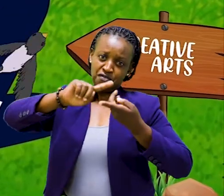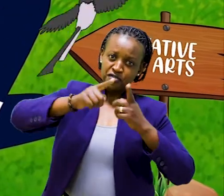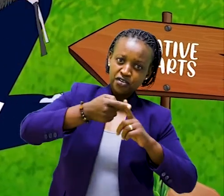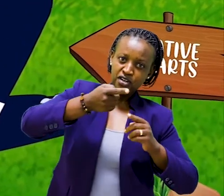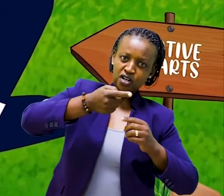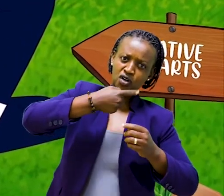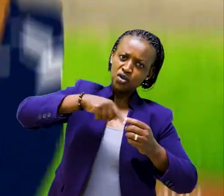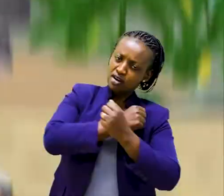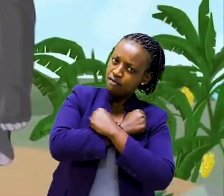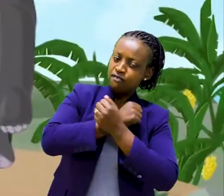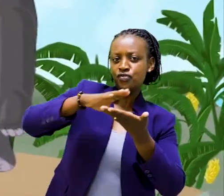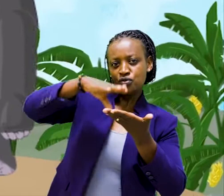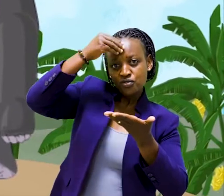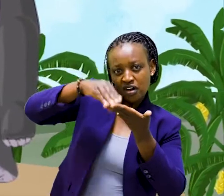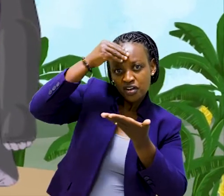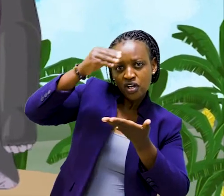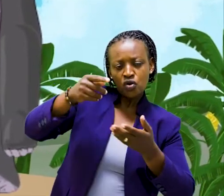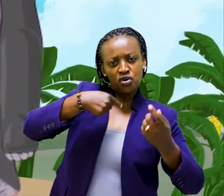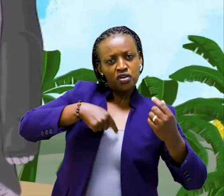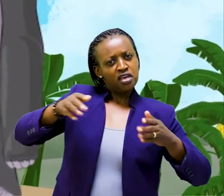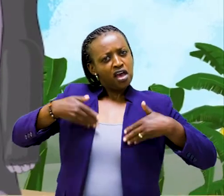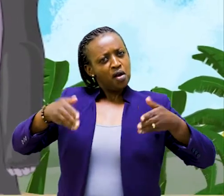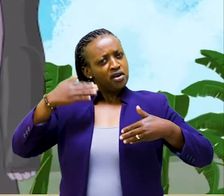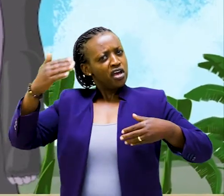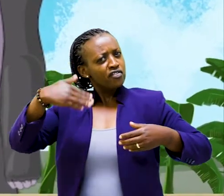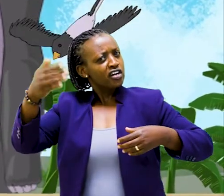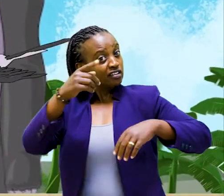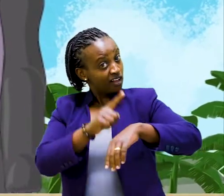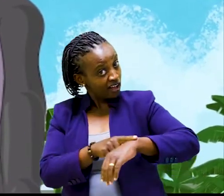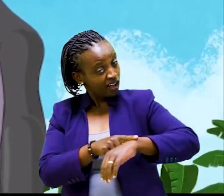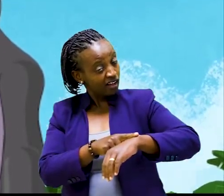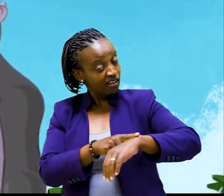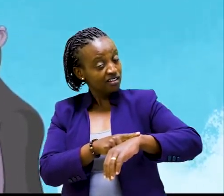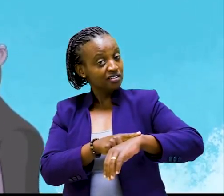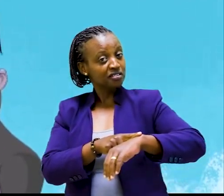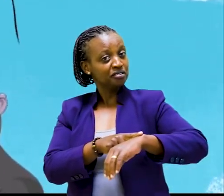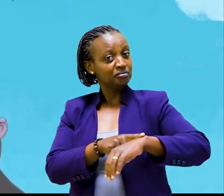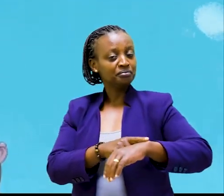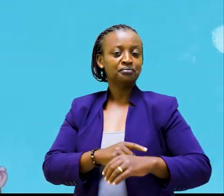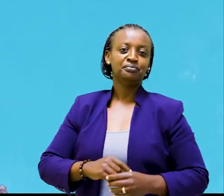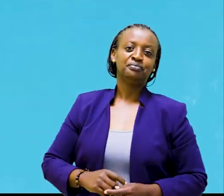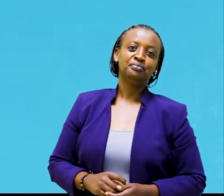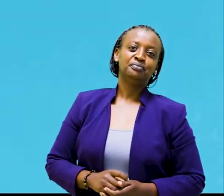friend, we love to learn. We are happy every time.